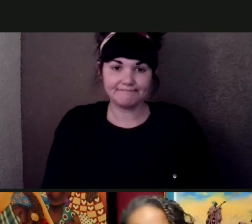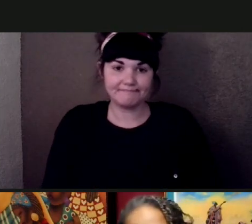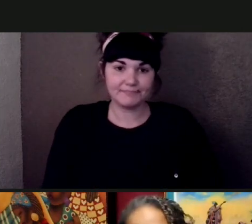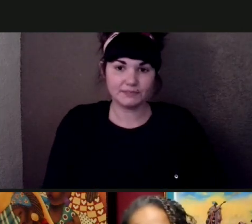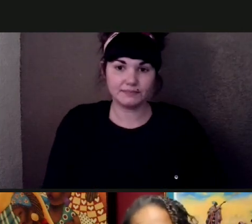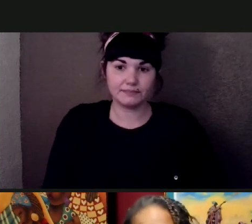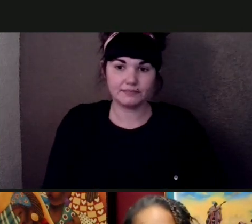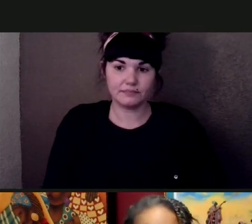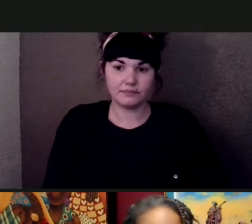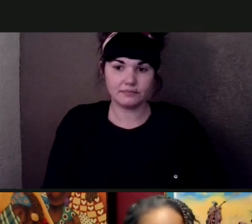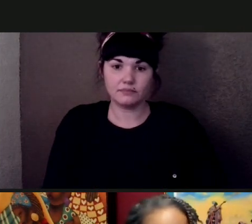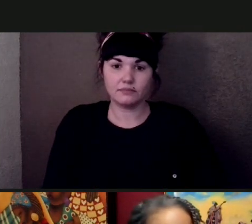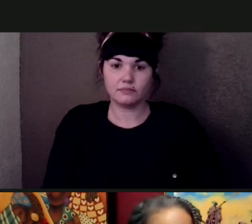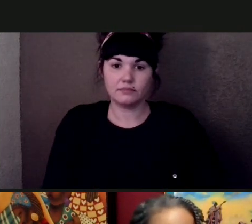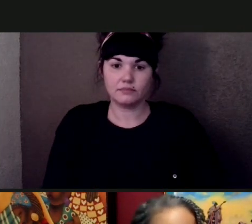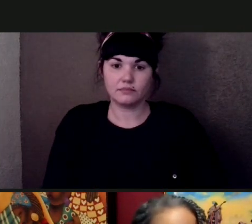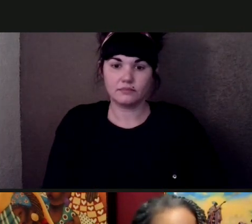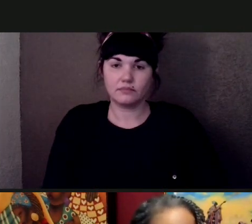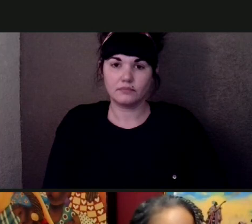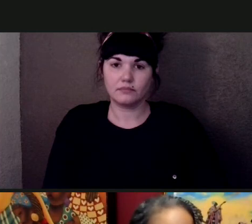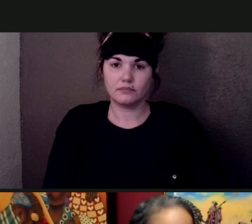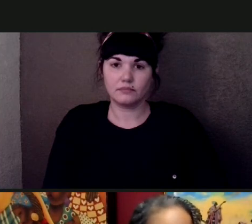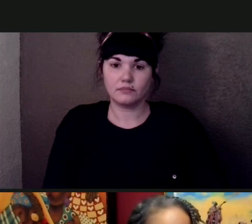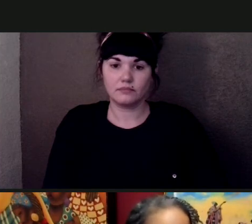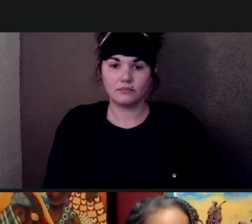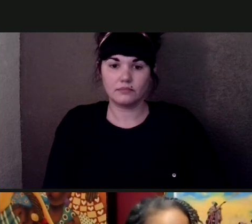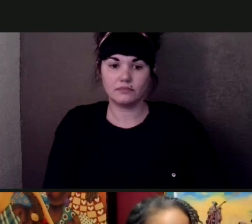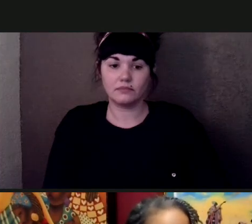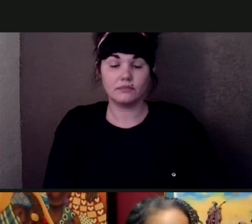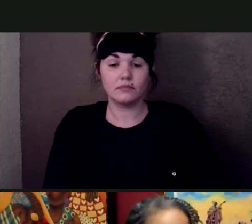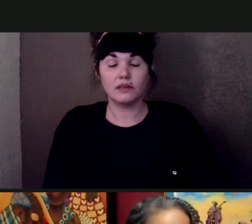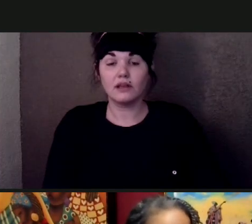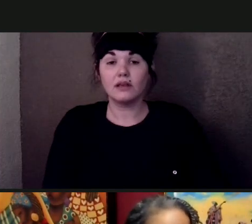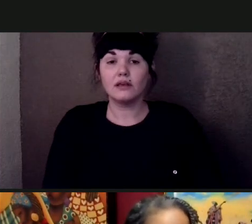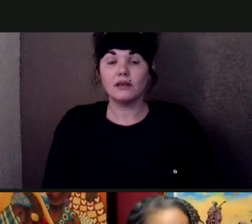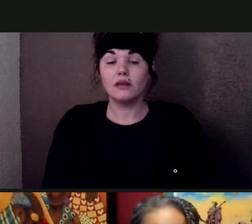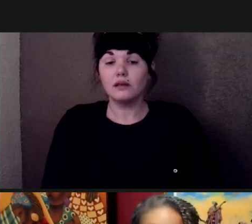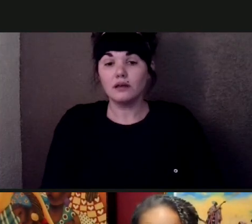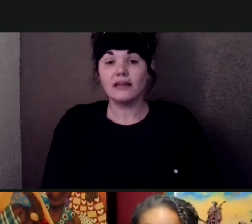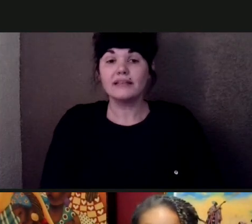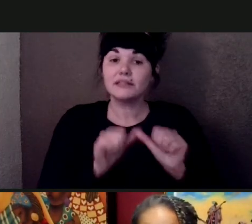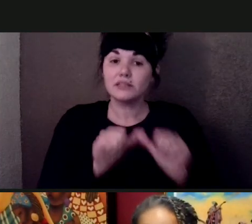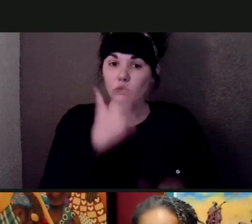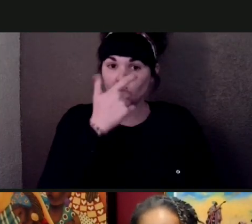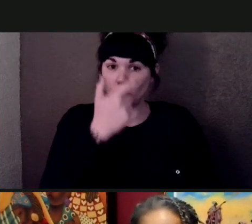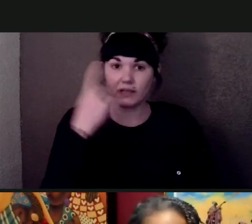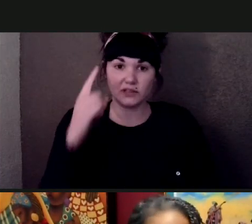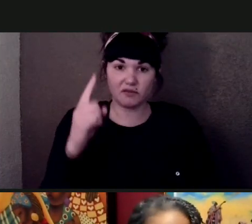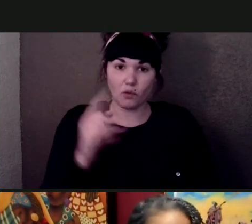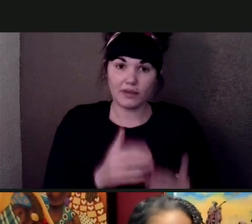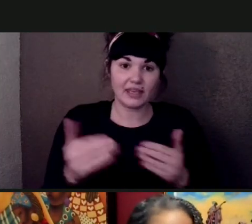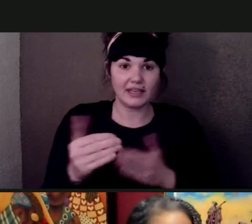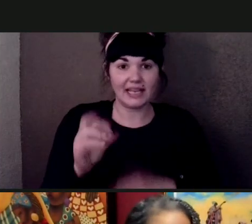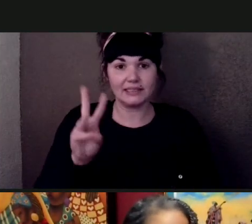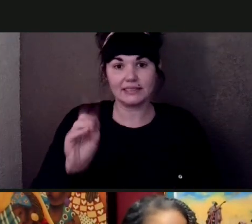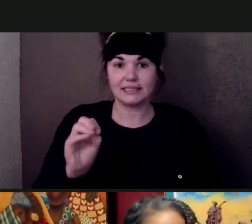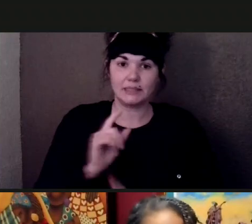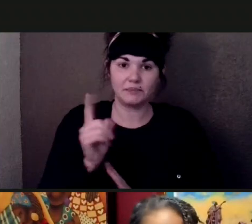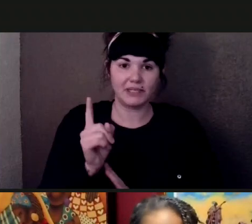remind you to stay with us for the next 60 minutes. Um, so you can stay informed and